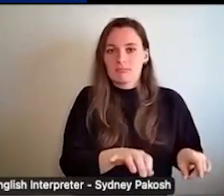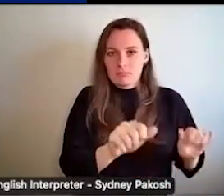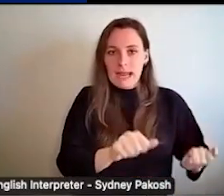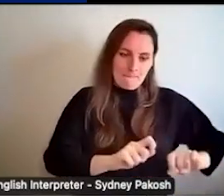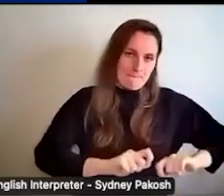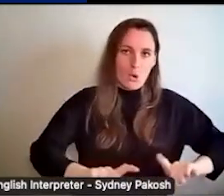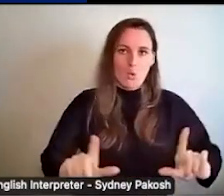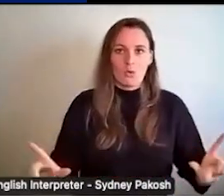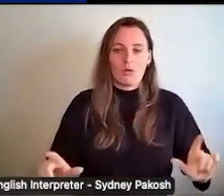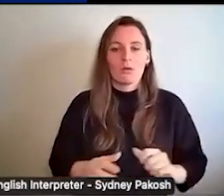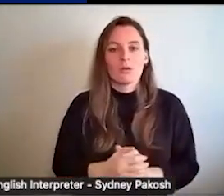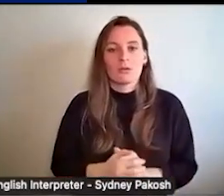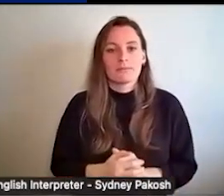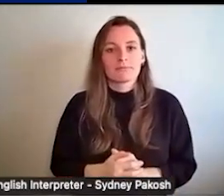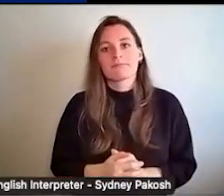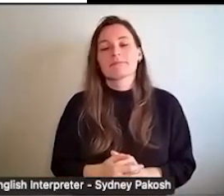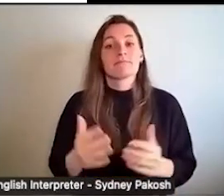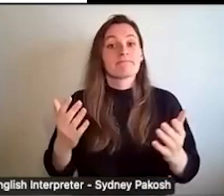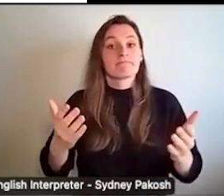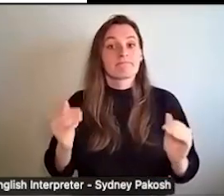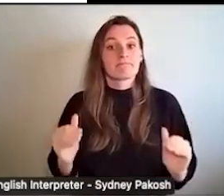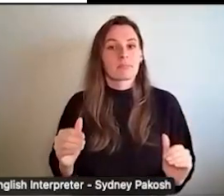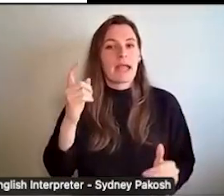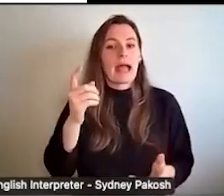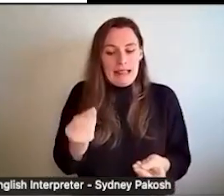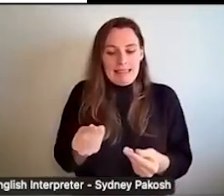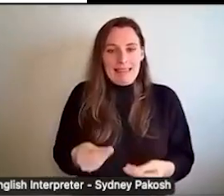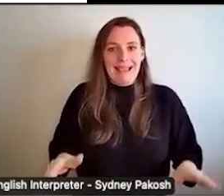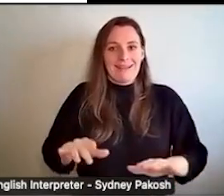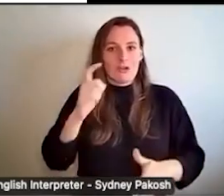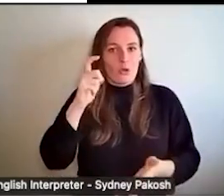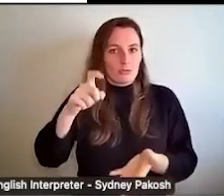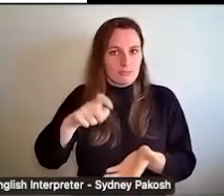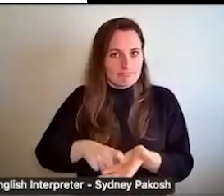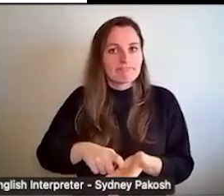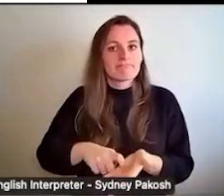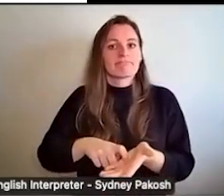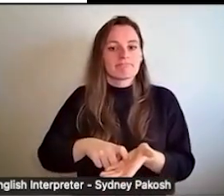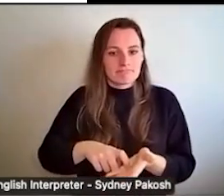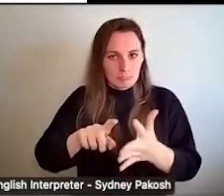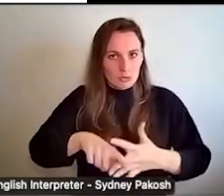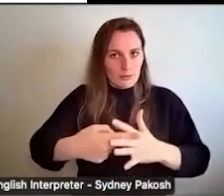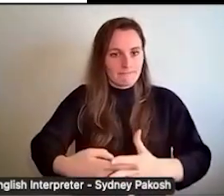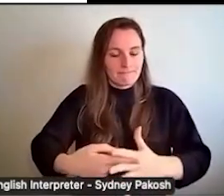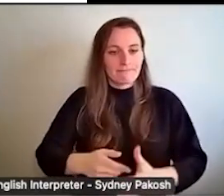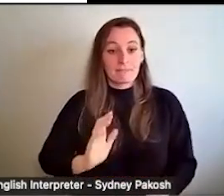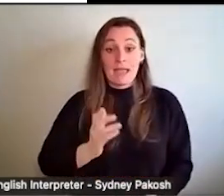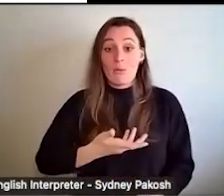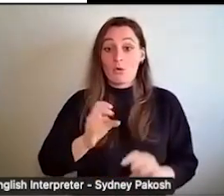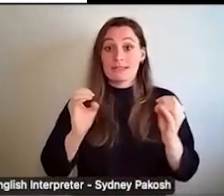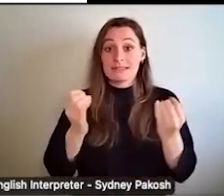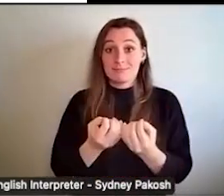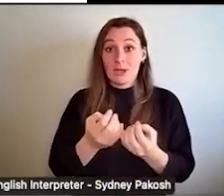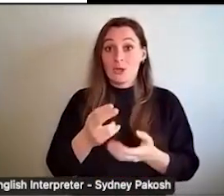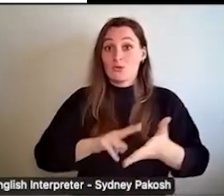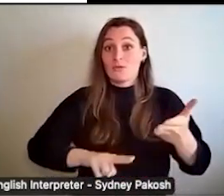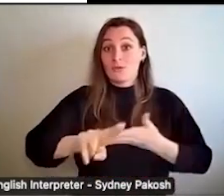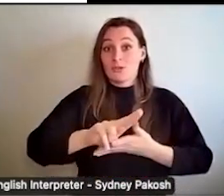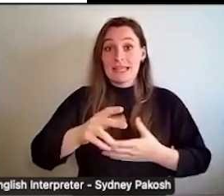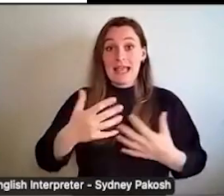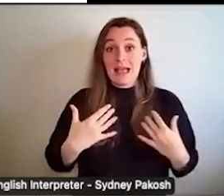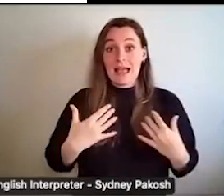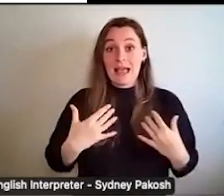And next, I'll move on to our land acknowledgement before we begin. Our organization, the University Health Network, operates on